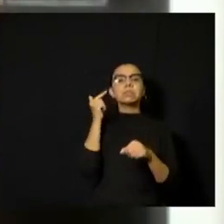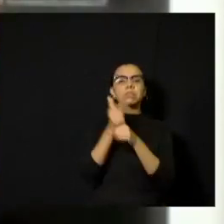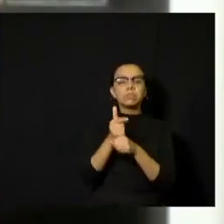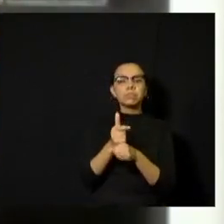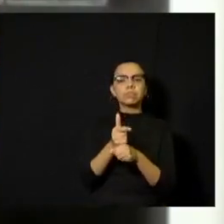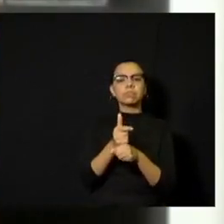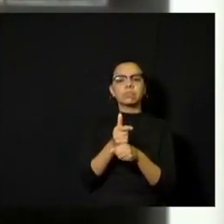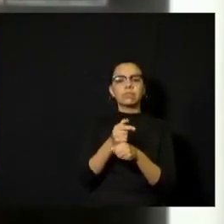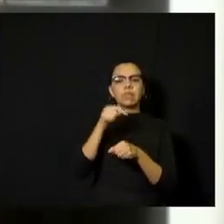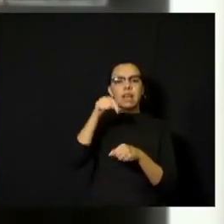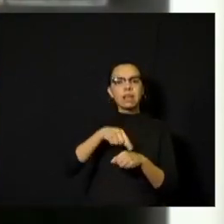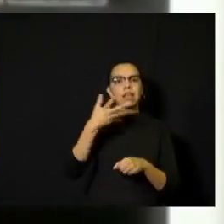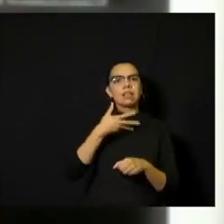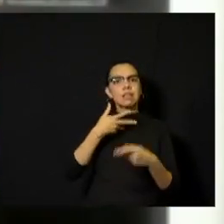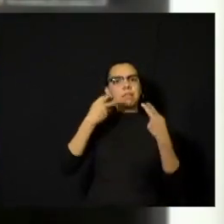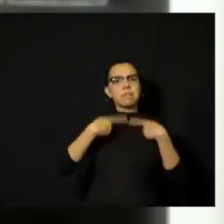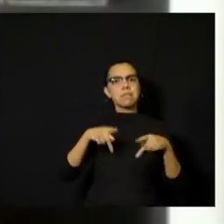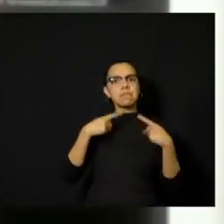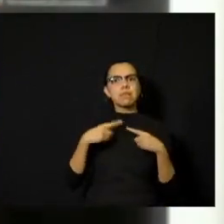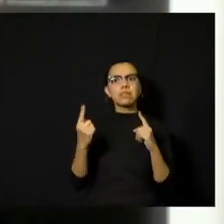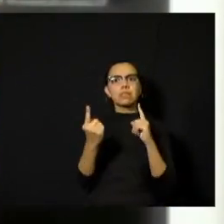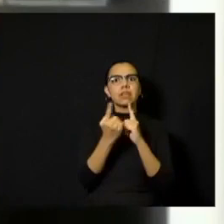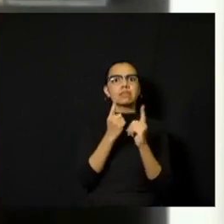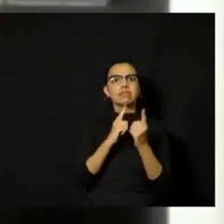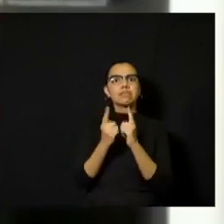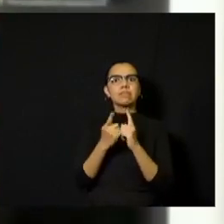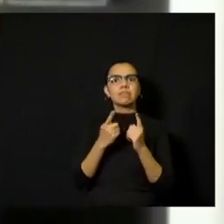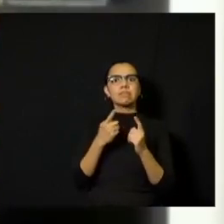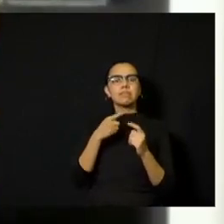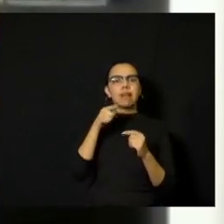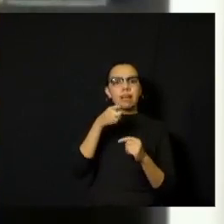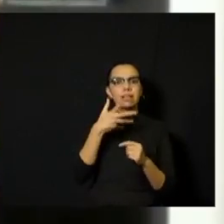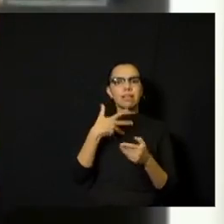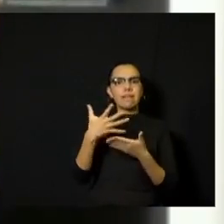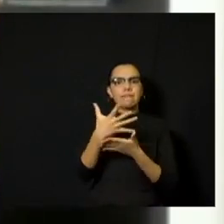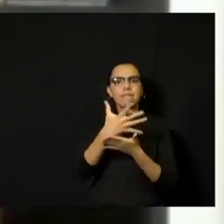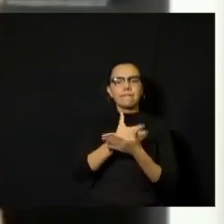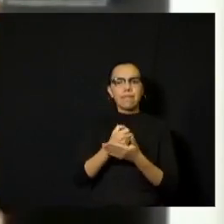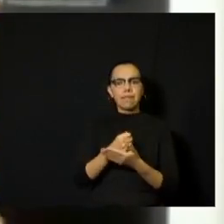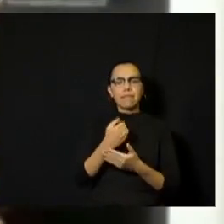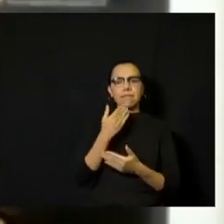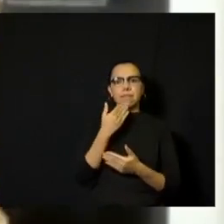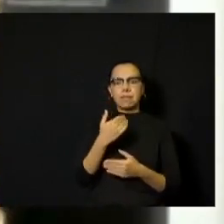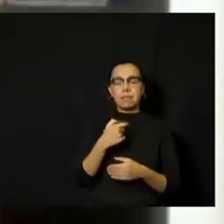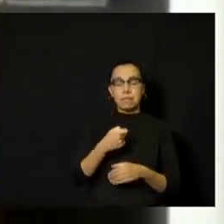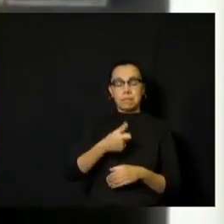and along the way I find that there are people